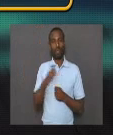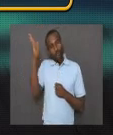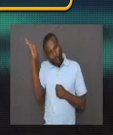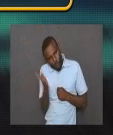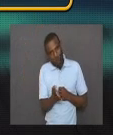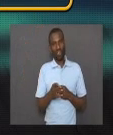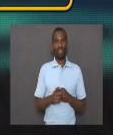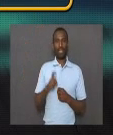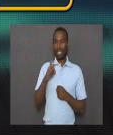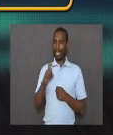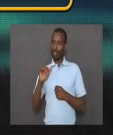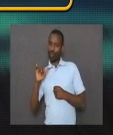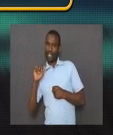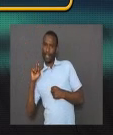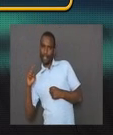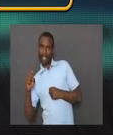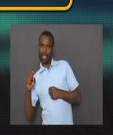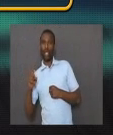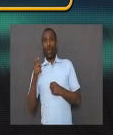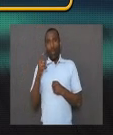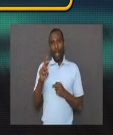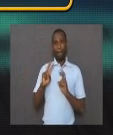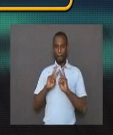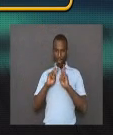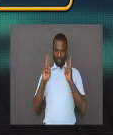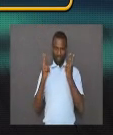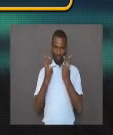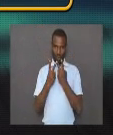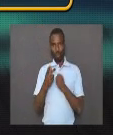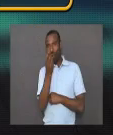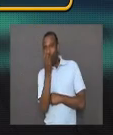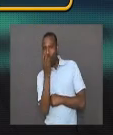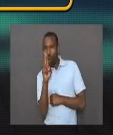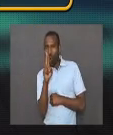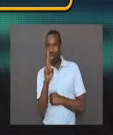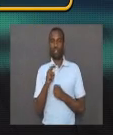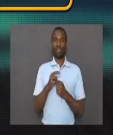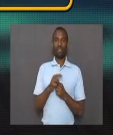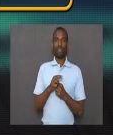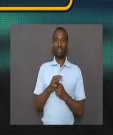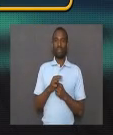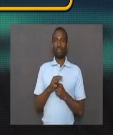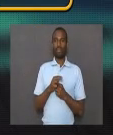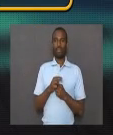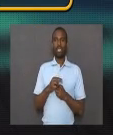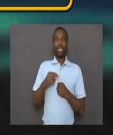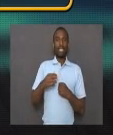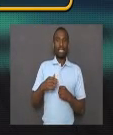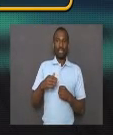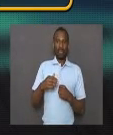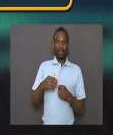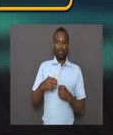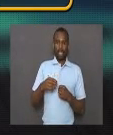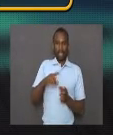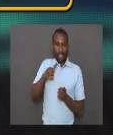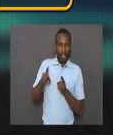over XYZ volume or the dimensions of the system.